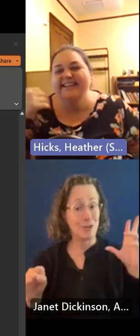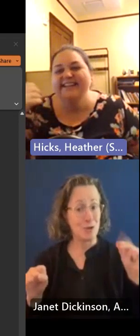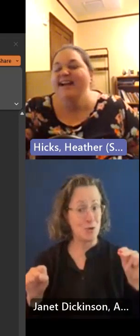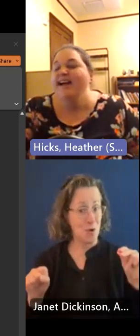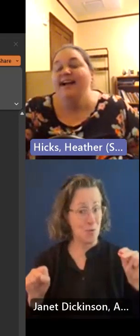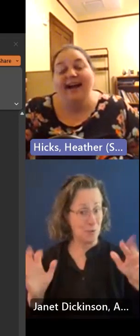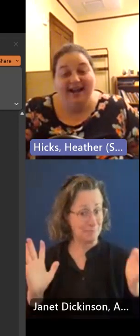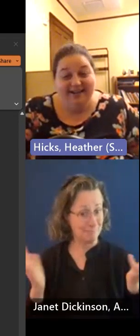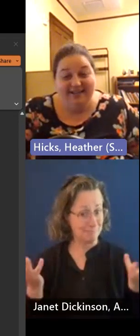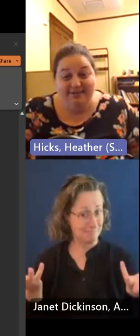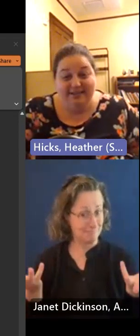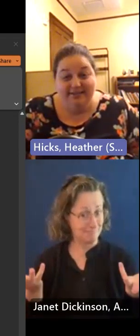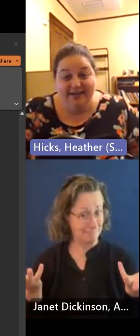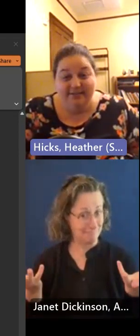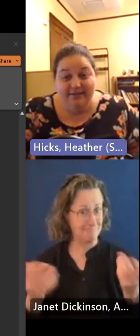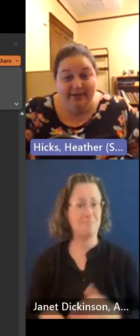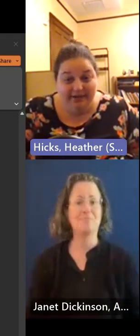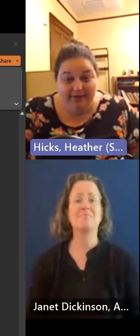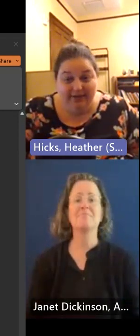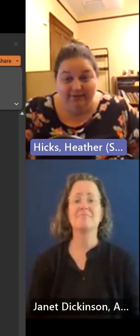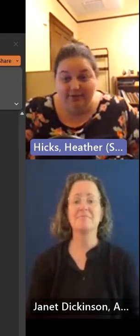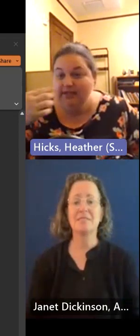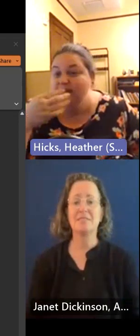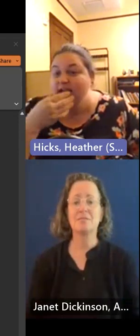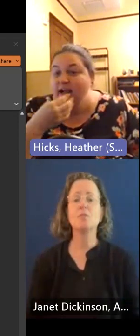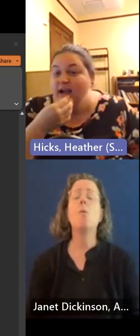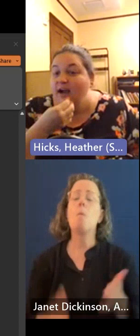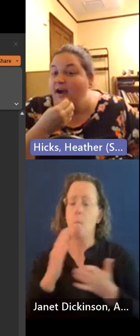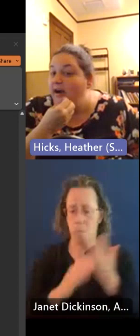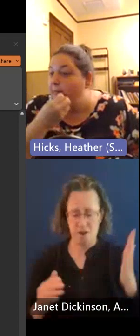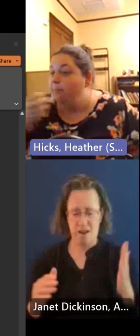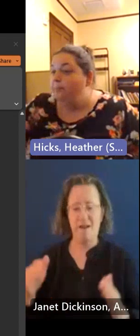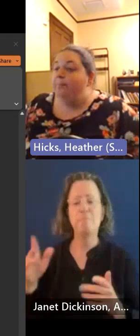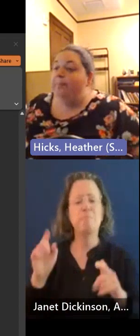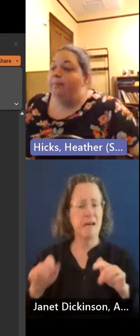So some of the stuff has to be done manually, of course.